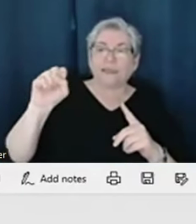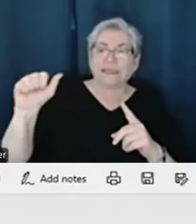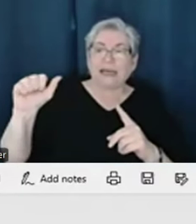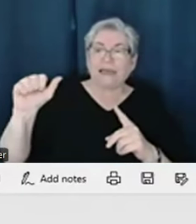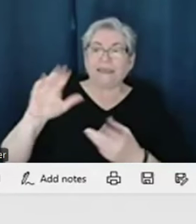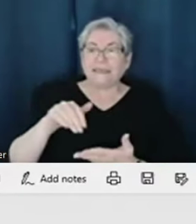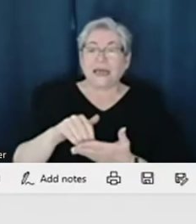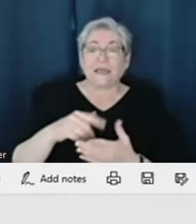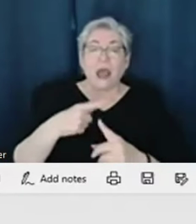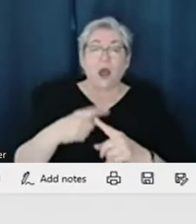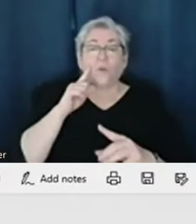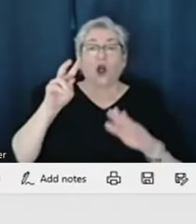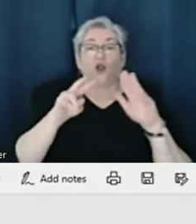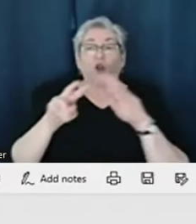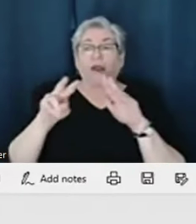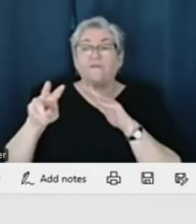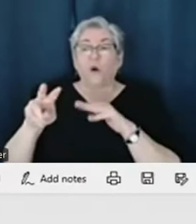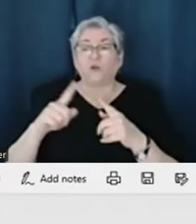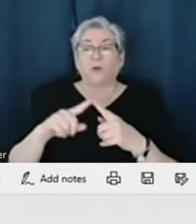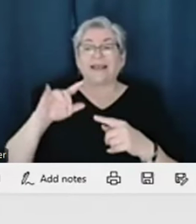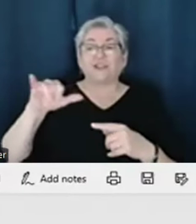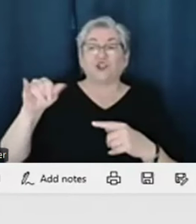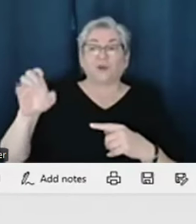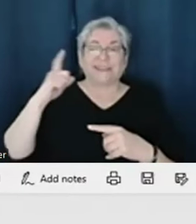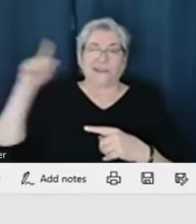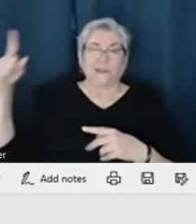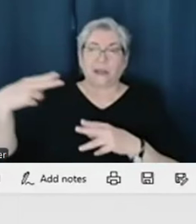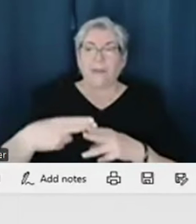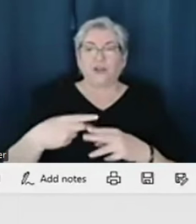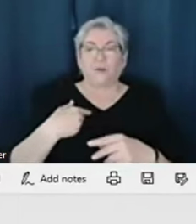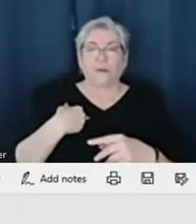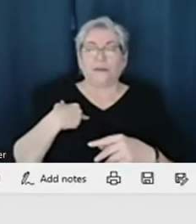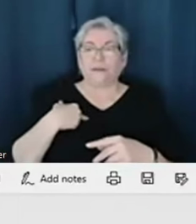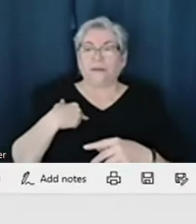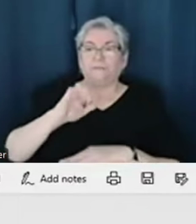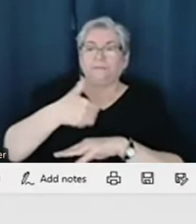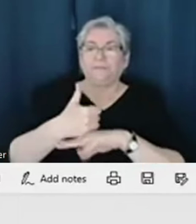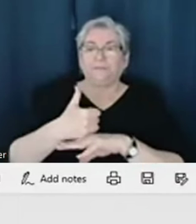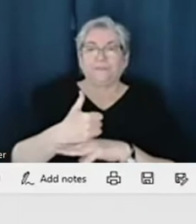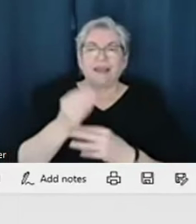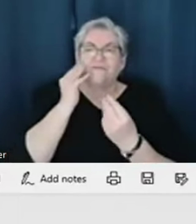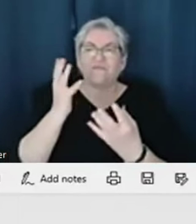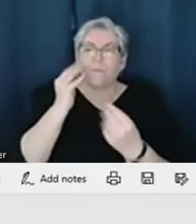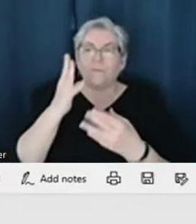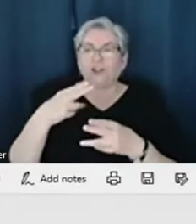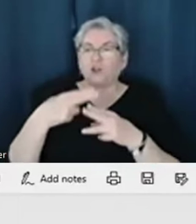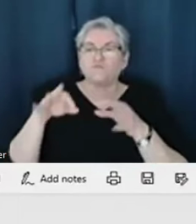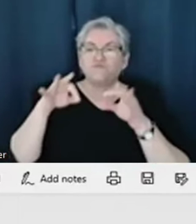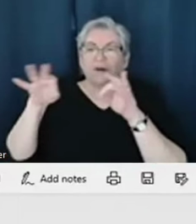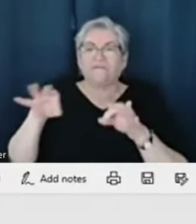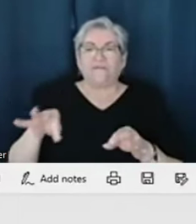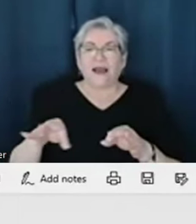forward to, as Josie said, putting together some info briefs and further dissecting this to help you